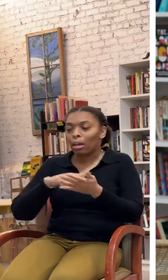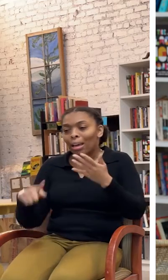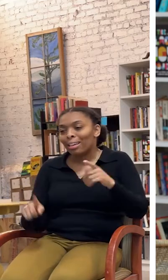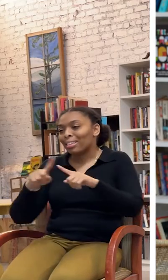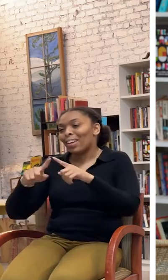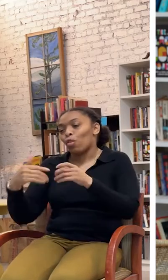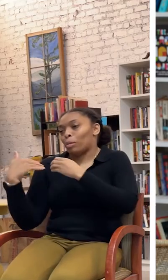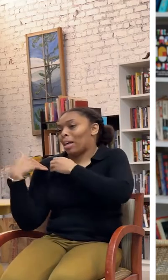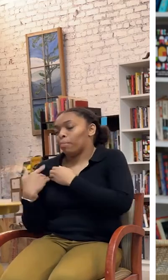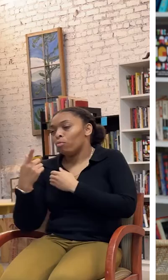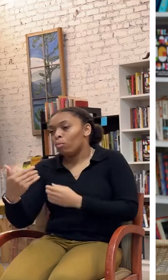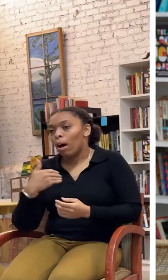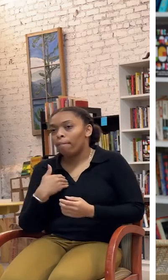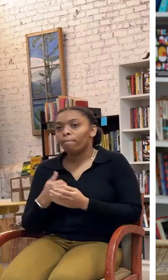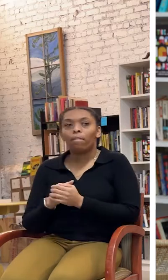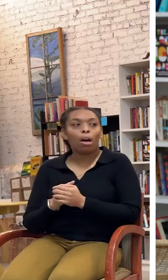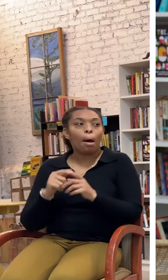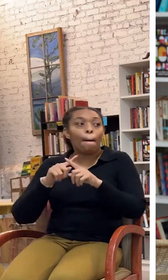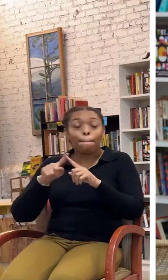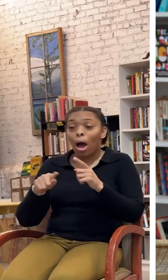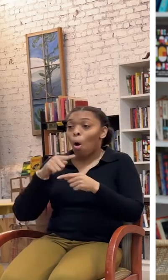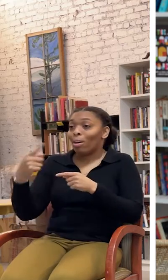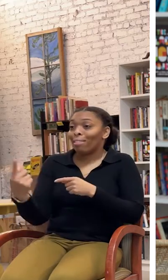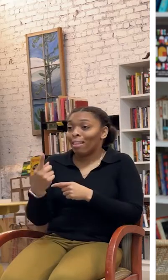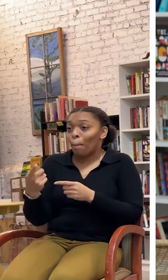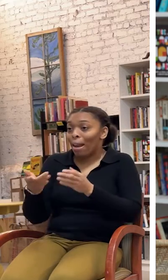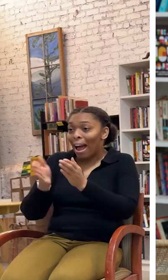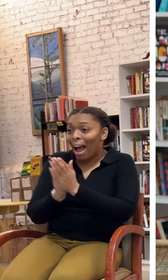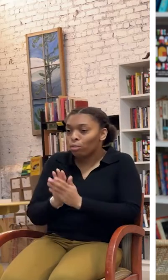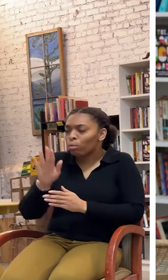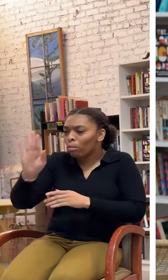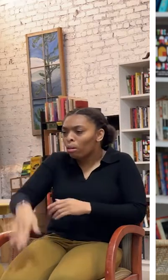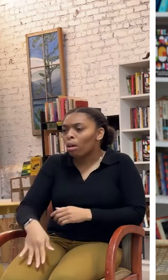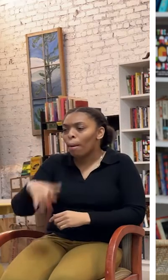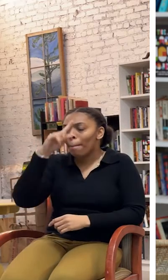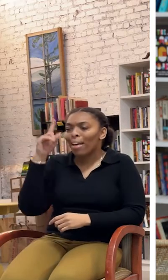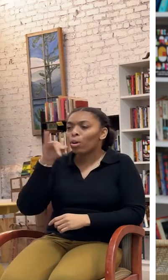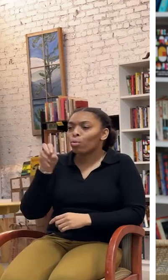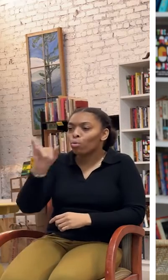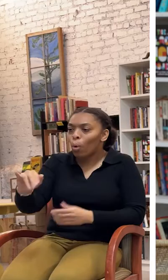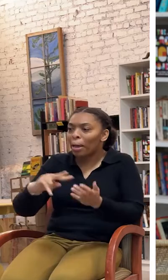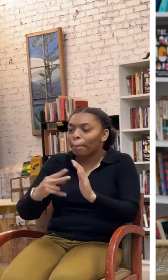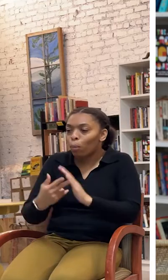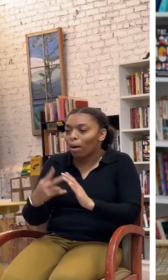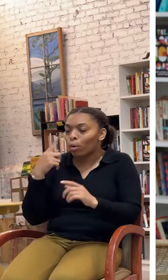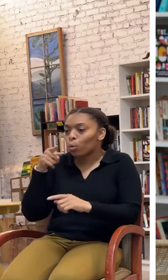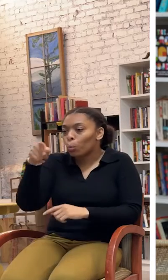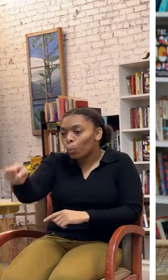need to tend to. But when somebody asks you, and Kleaver says, what is Black joy to you?